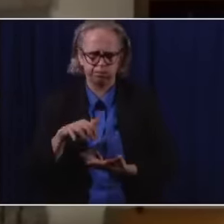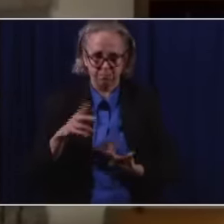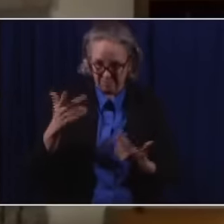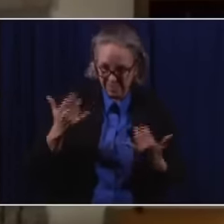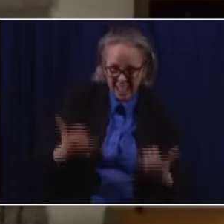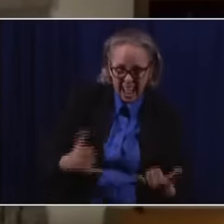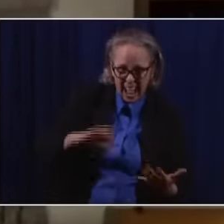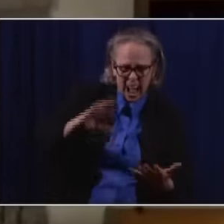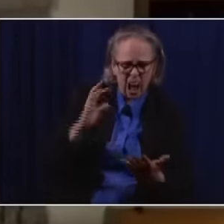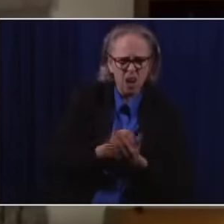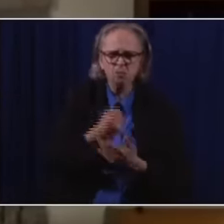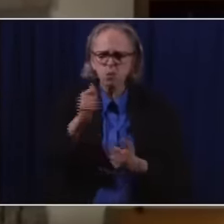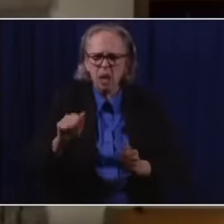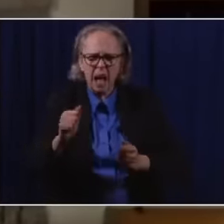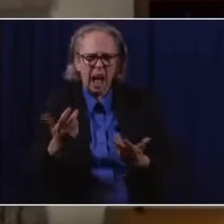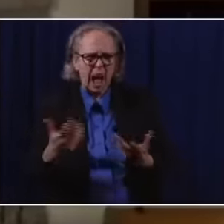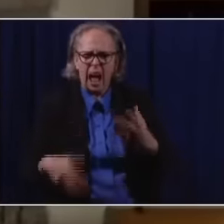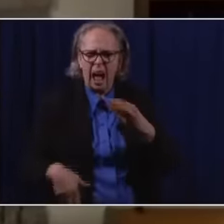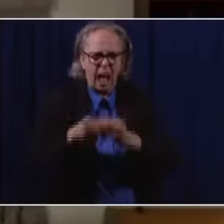all